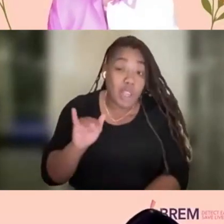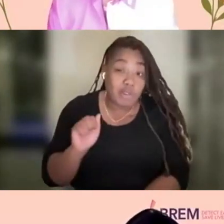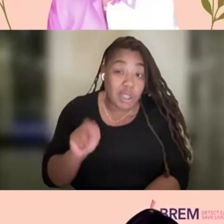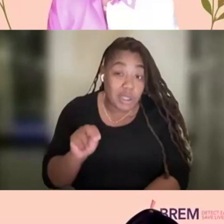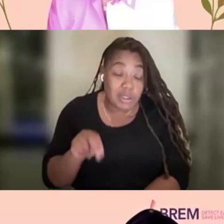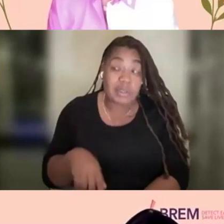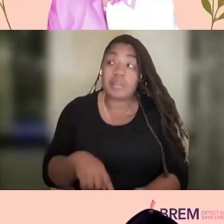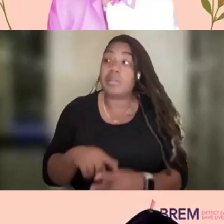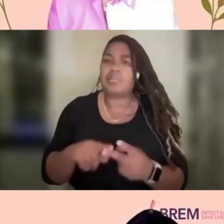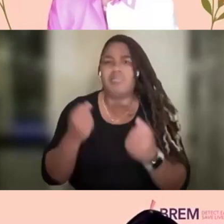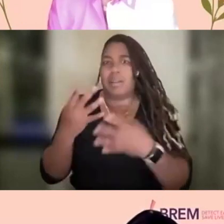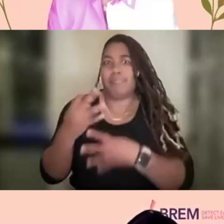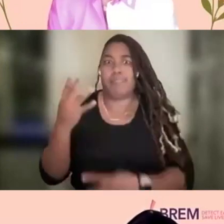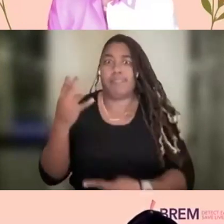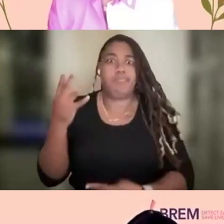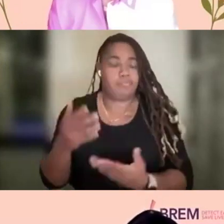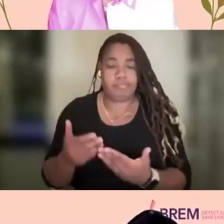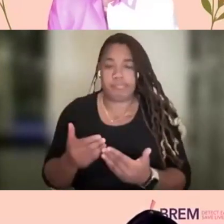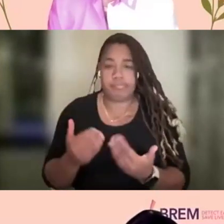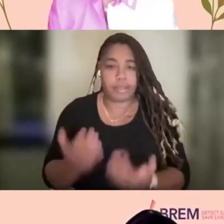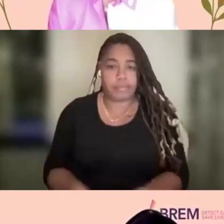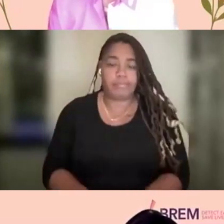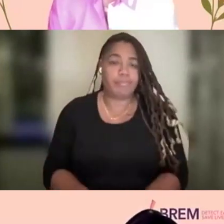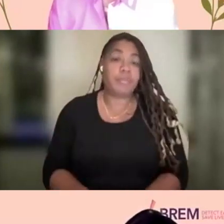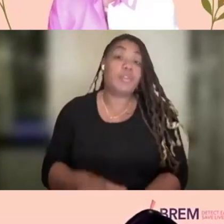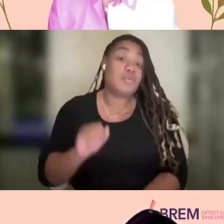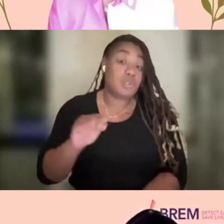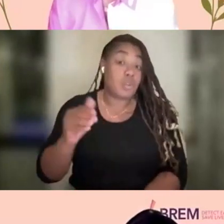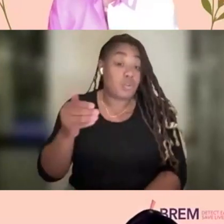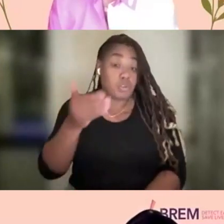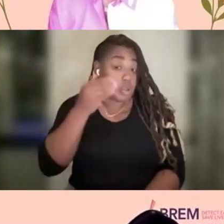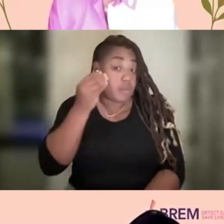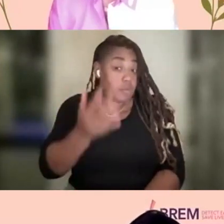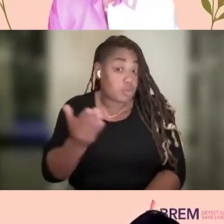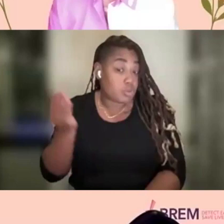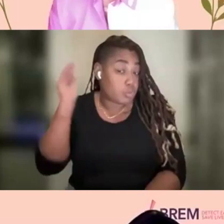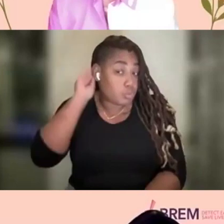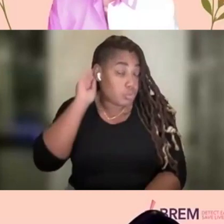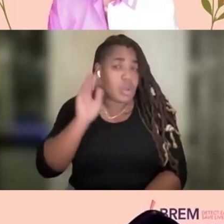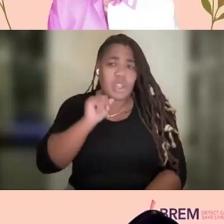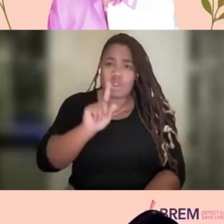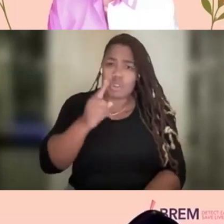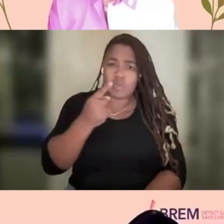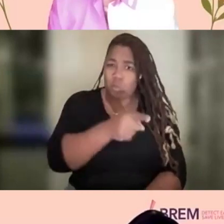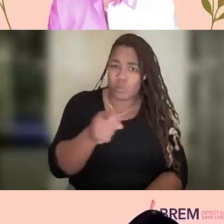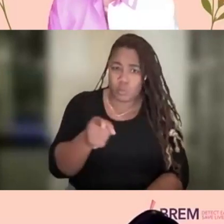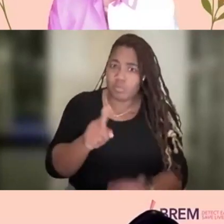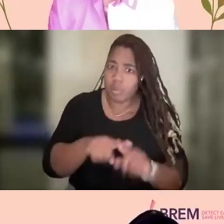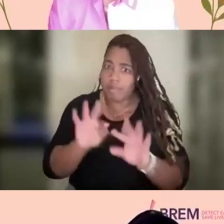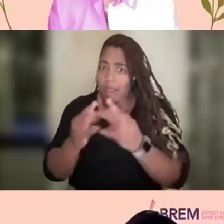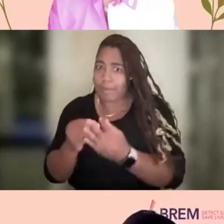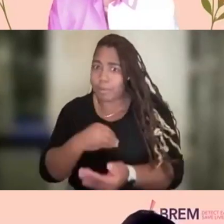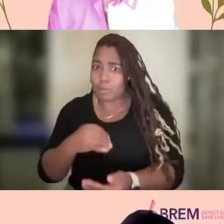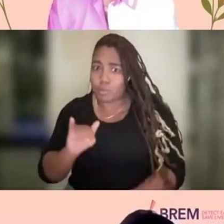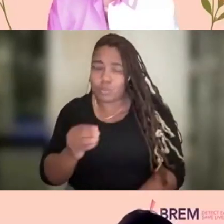lots of other types of cancer. So it's good information to know, but also not just for you, but for all your family members as well. So you can